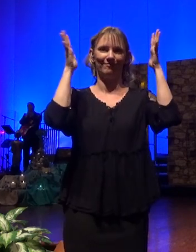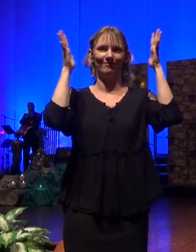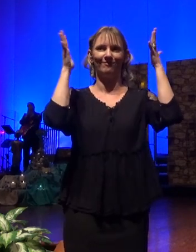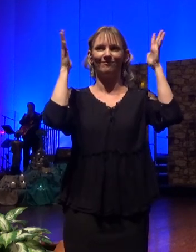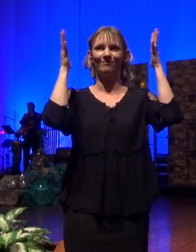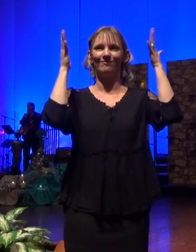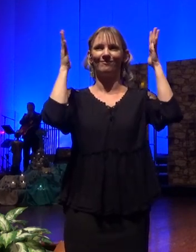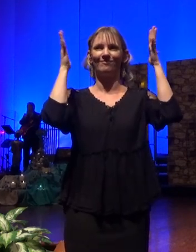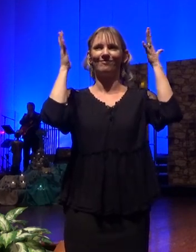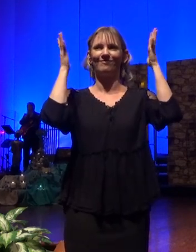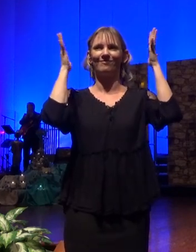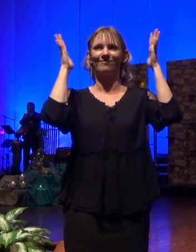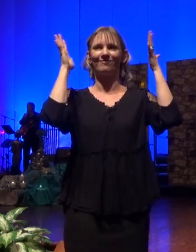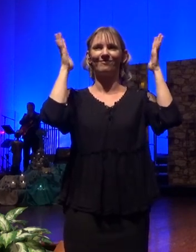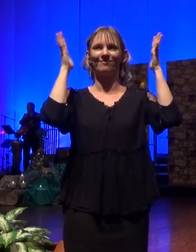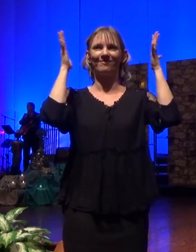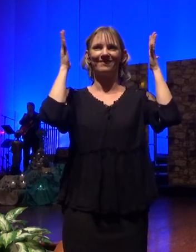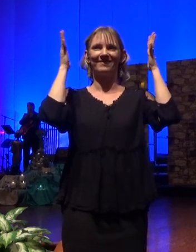Yeah.